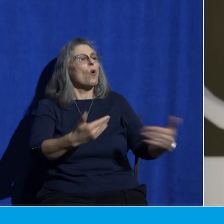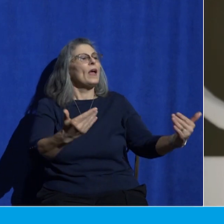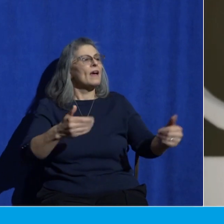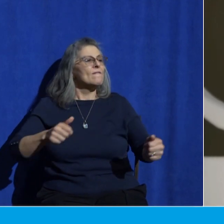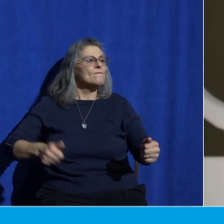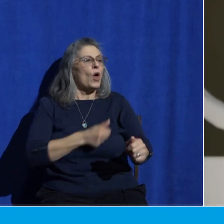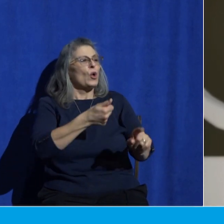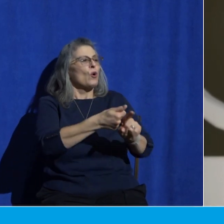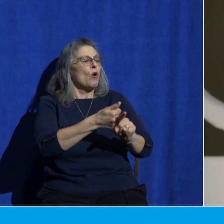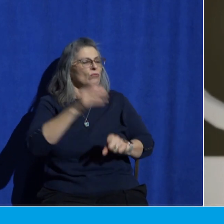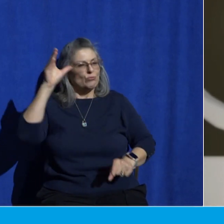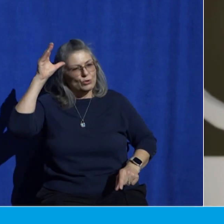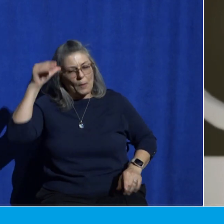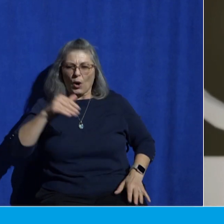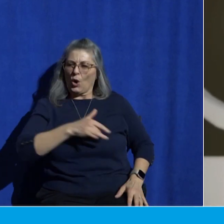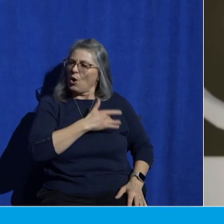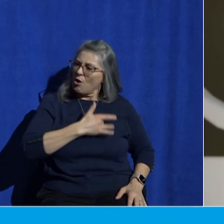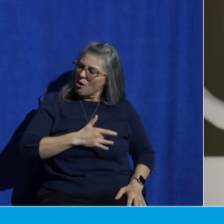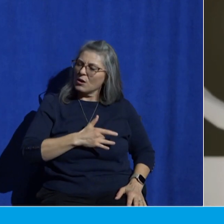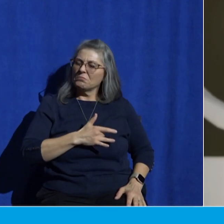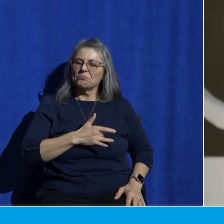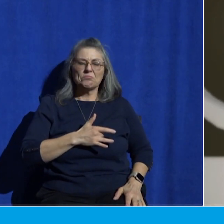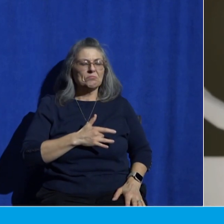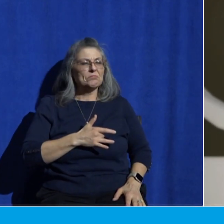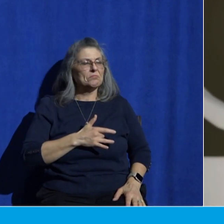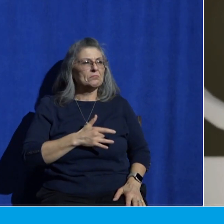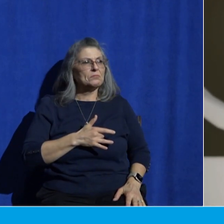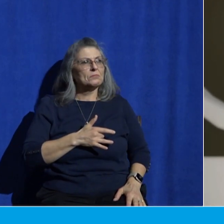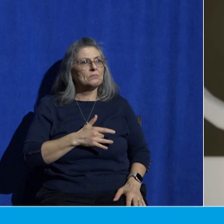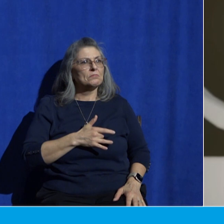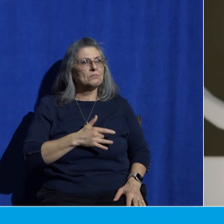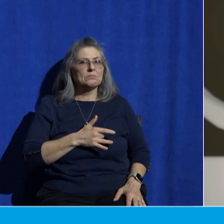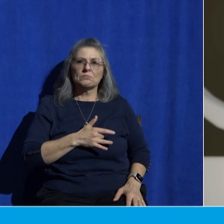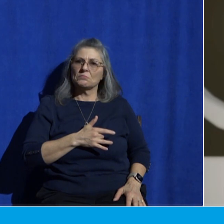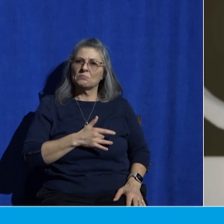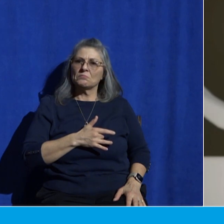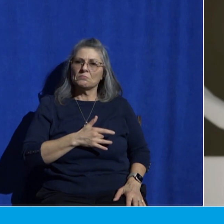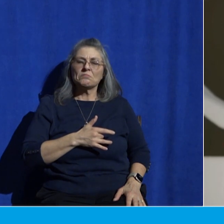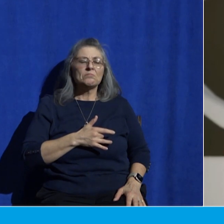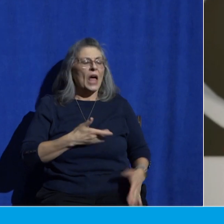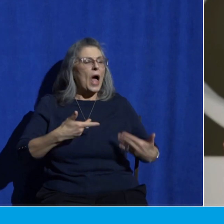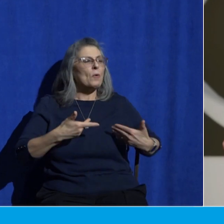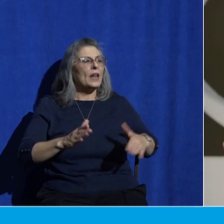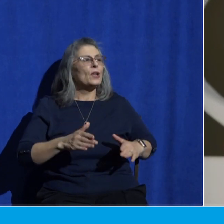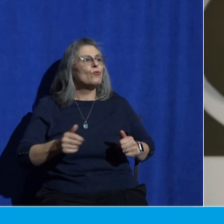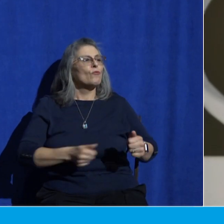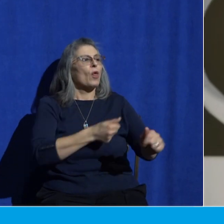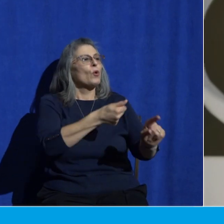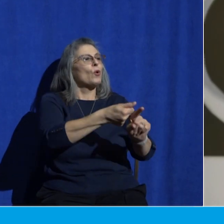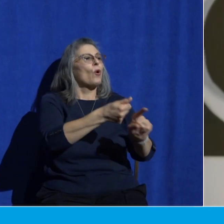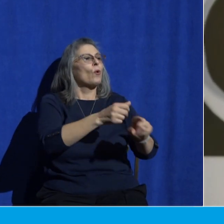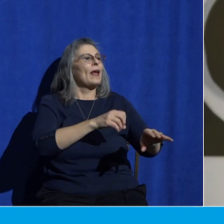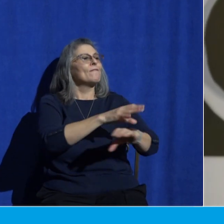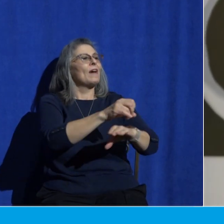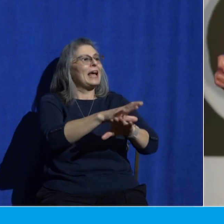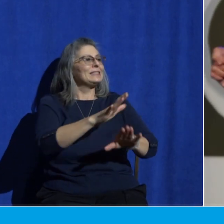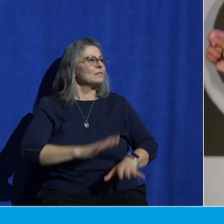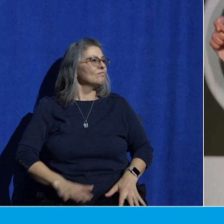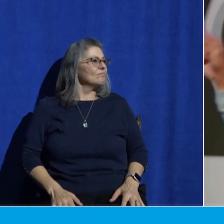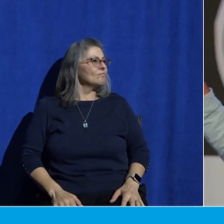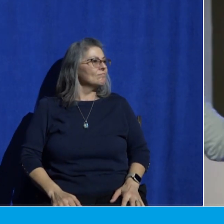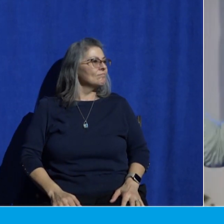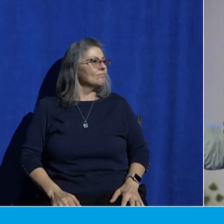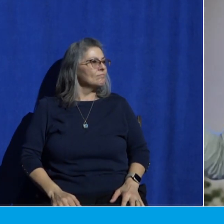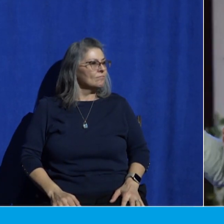own stubborn hearts, and I'll actually make you follow your own counsels. This is